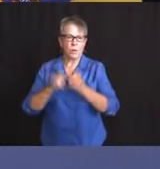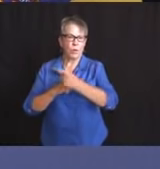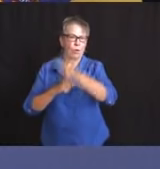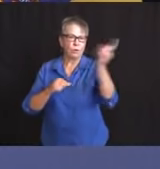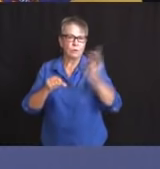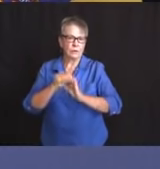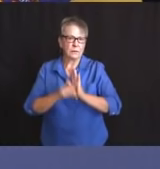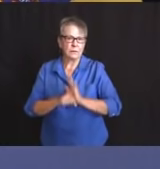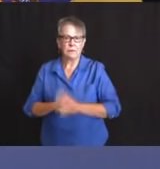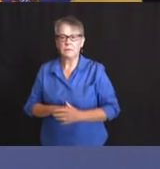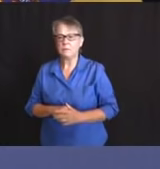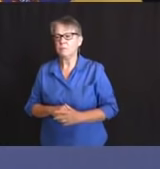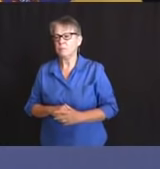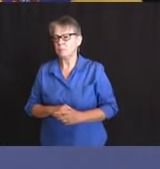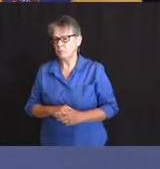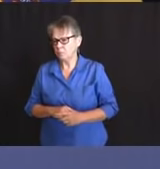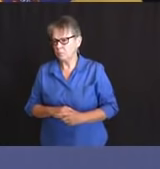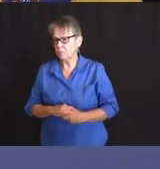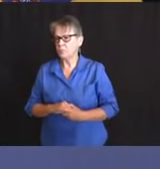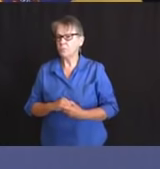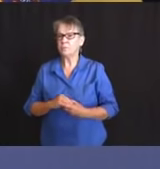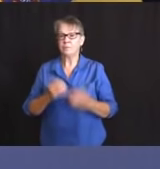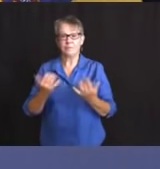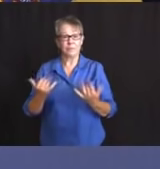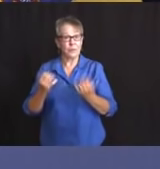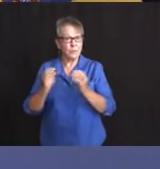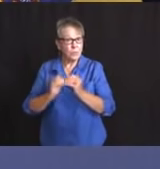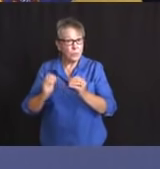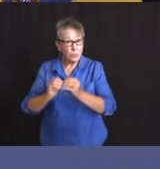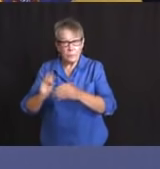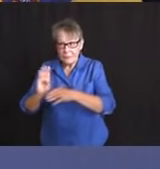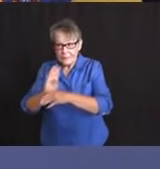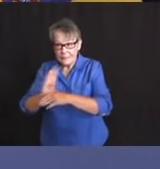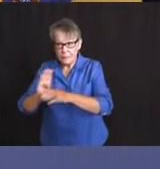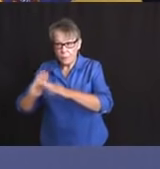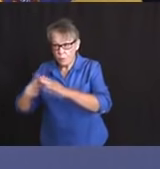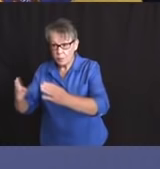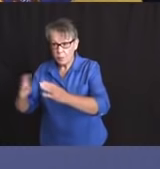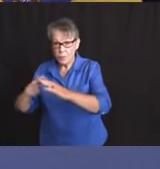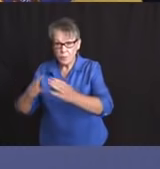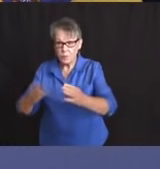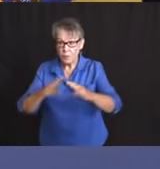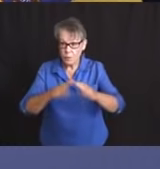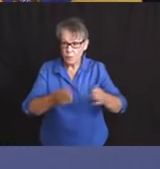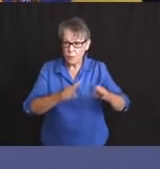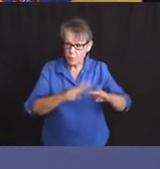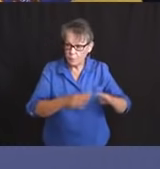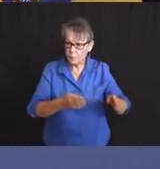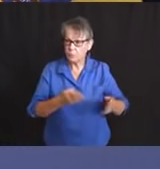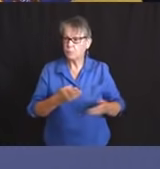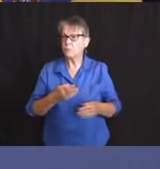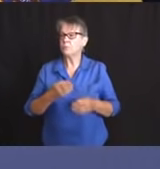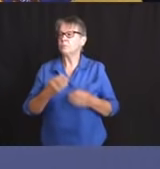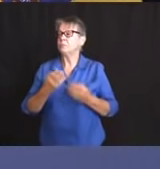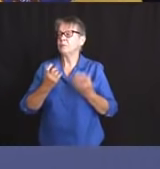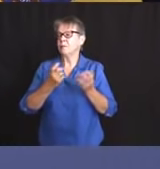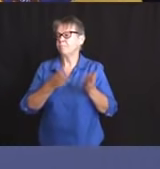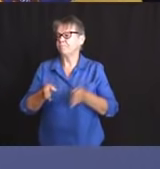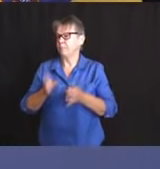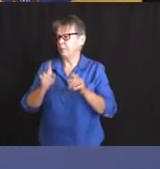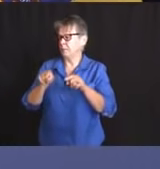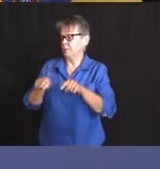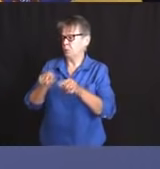attention turns to the restart of our schools. And let's also be clear about where we are. This is one of our most sacred